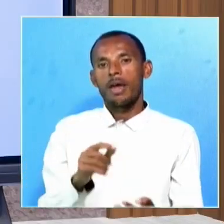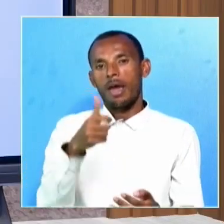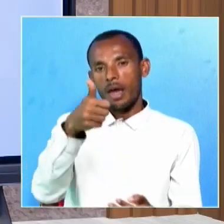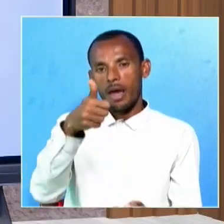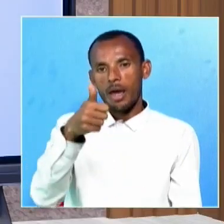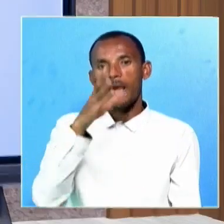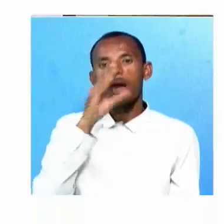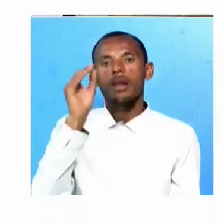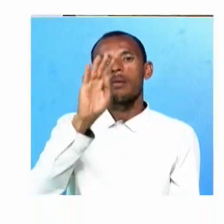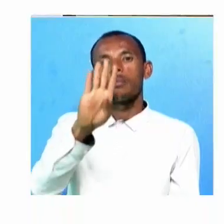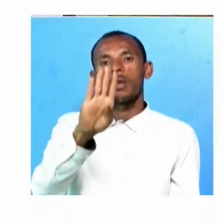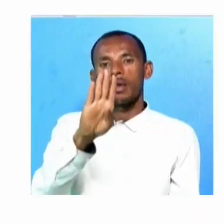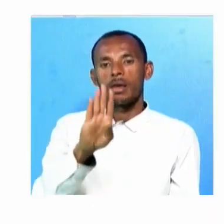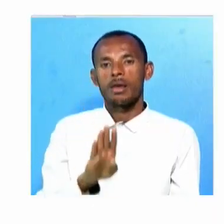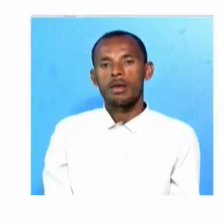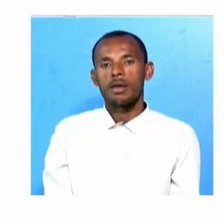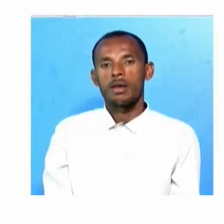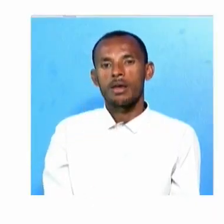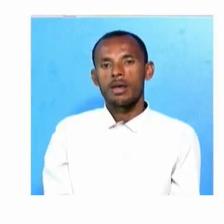A and B